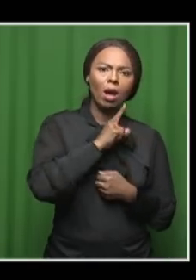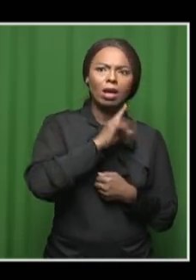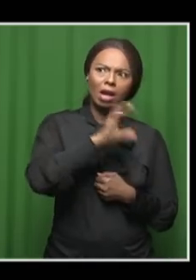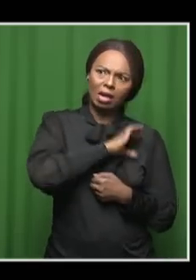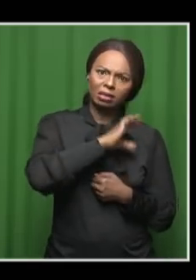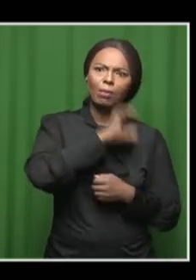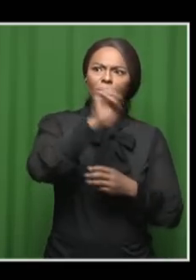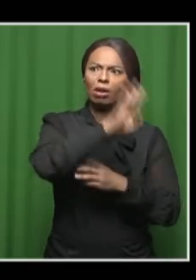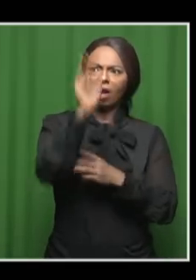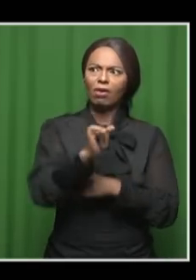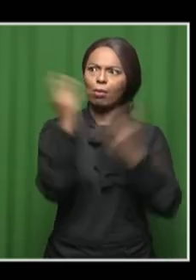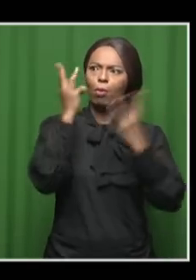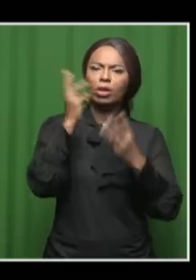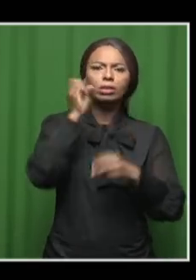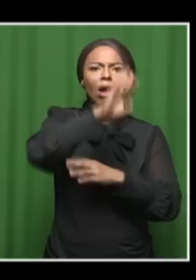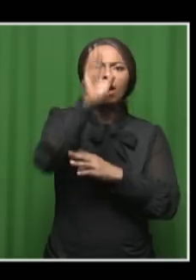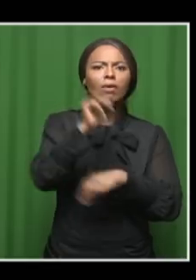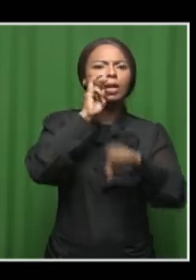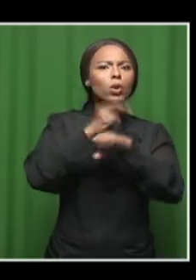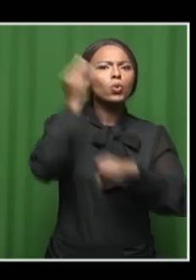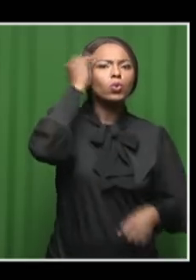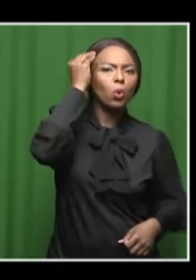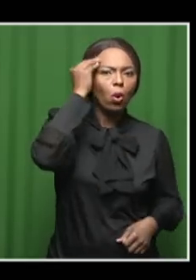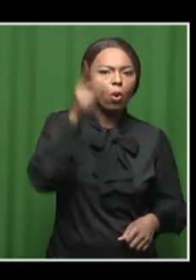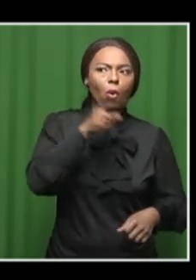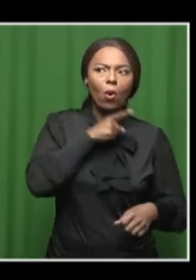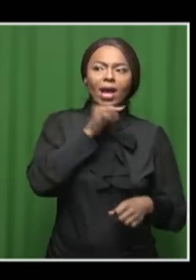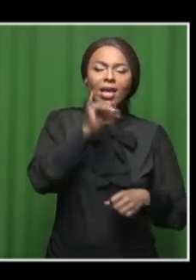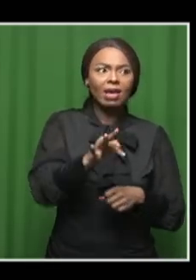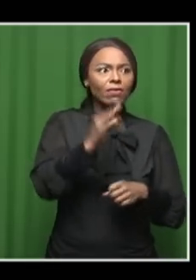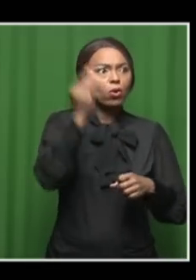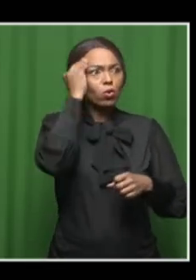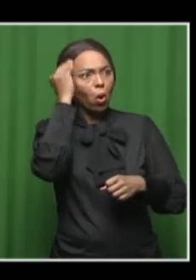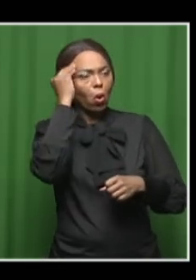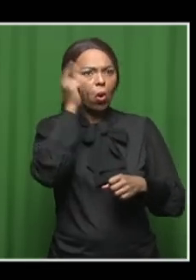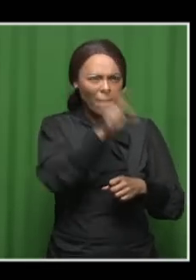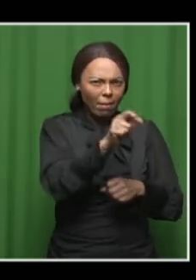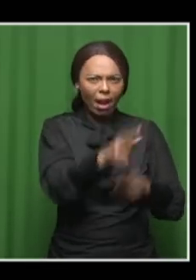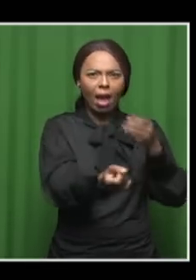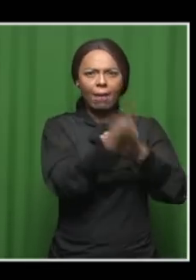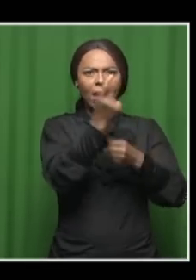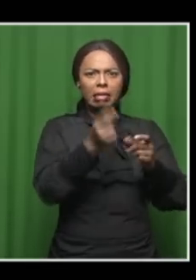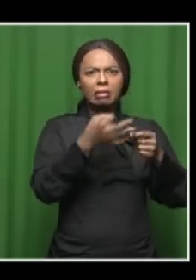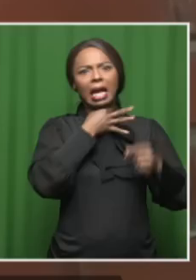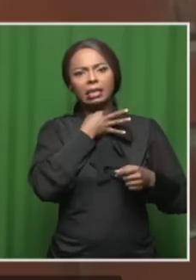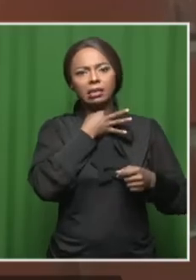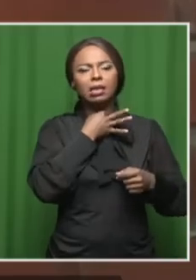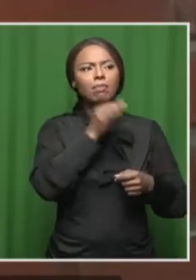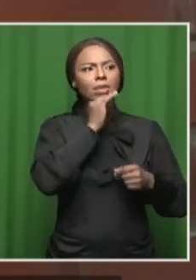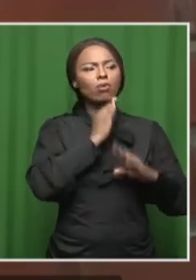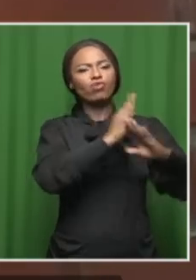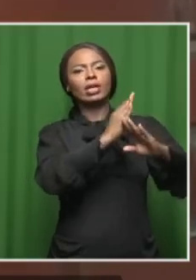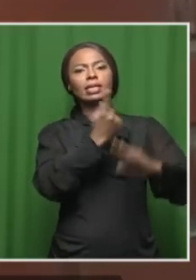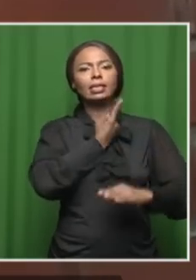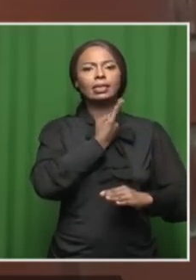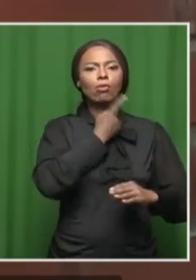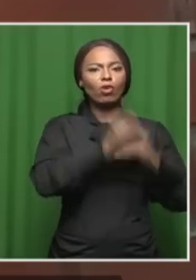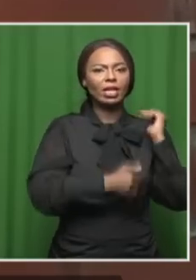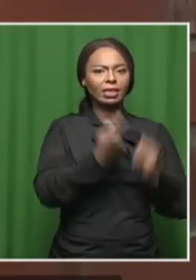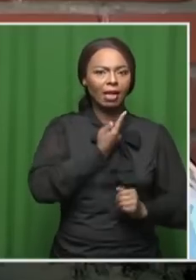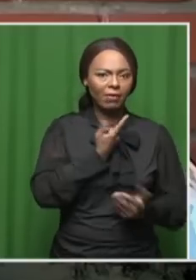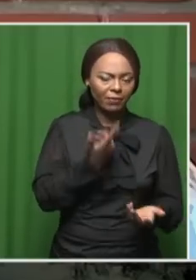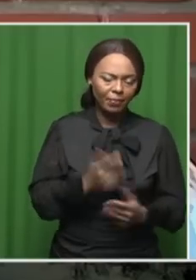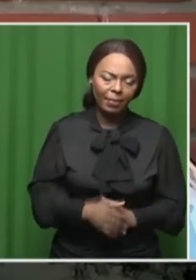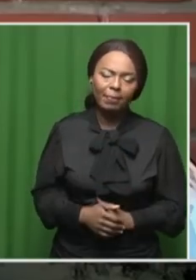so that they can also take the precautionary steps to protect themselves. Are there any immediate symptoms? I mean, if somebody has